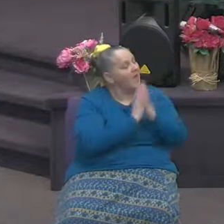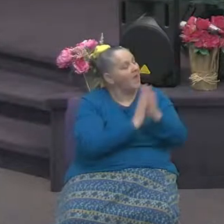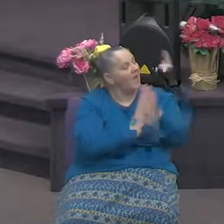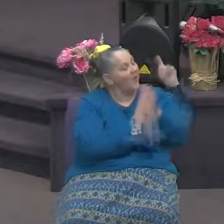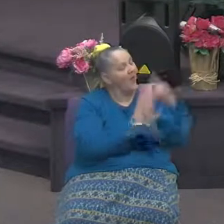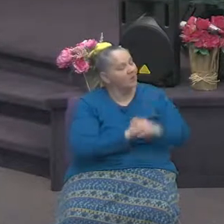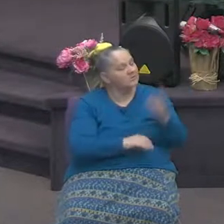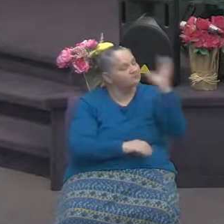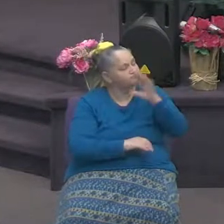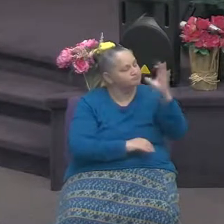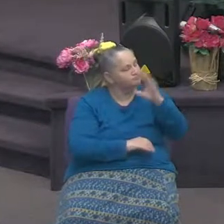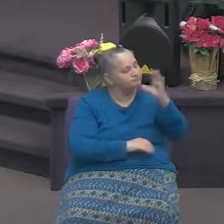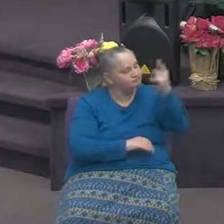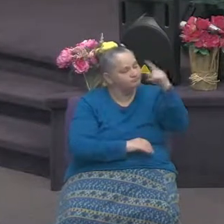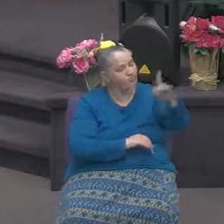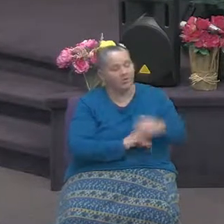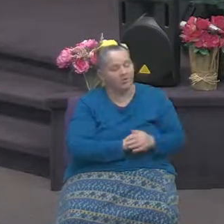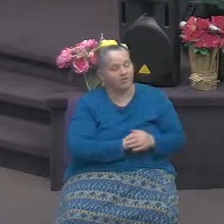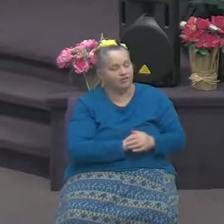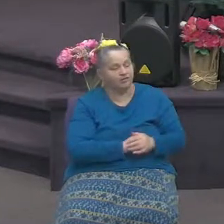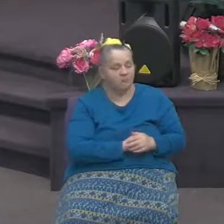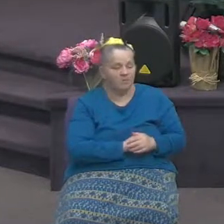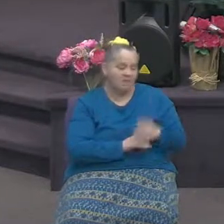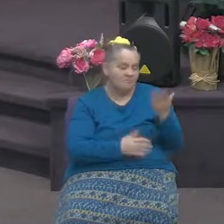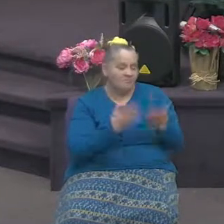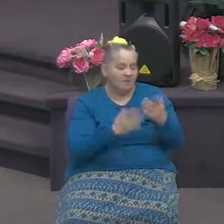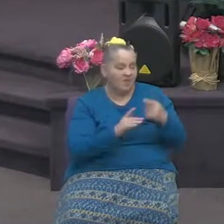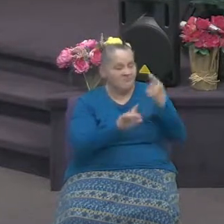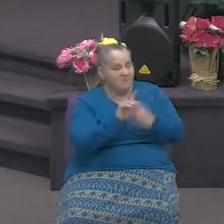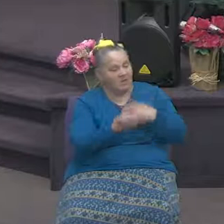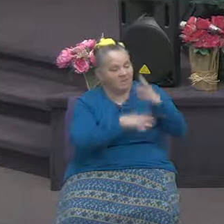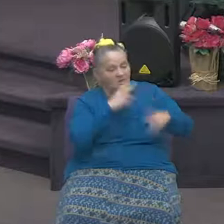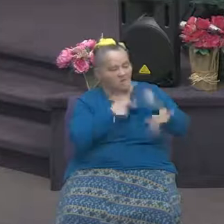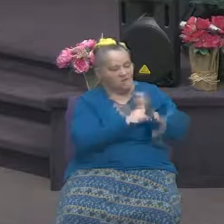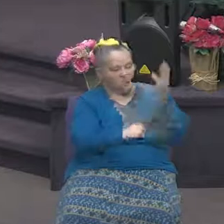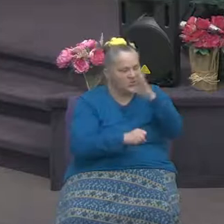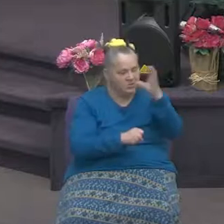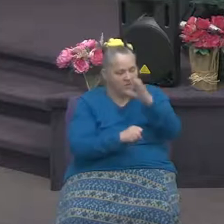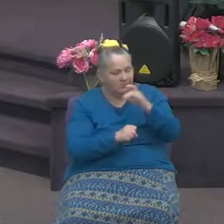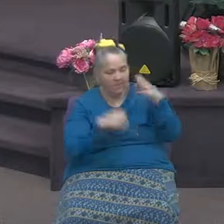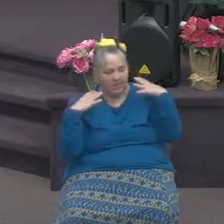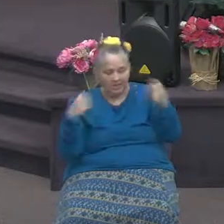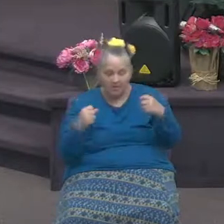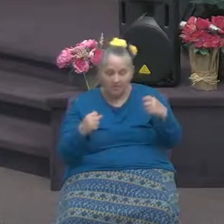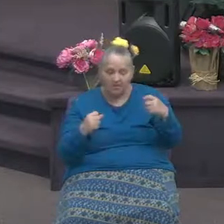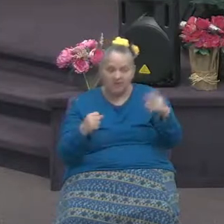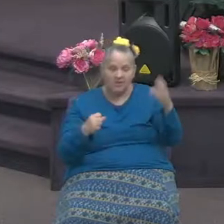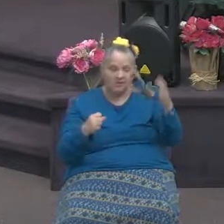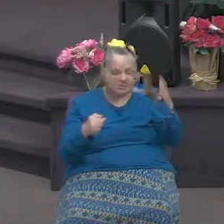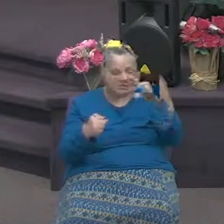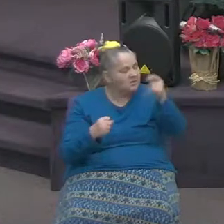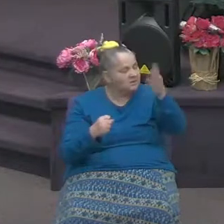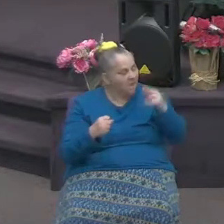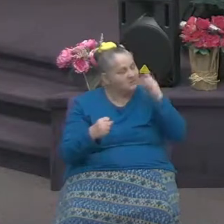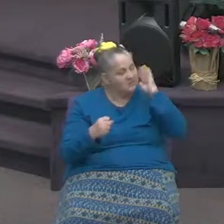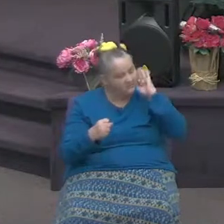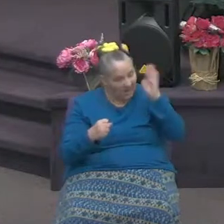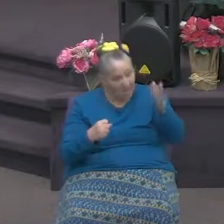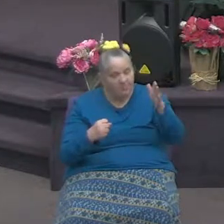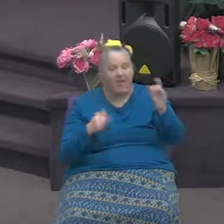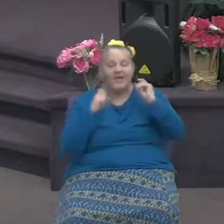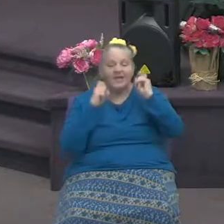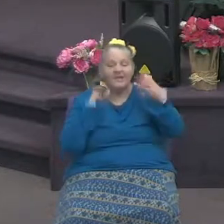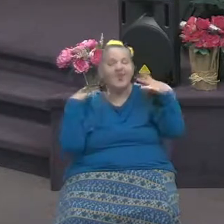asking for and seeking out for months and maybe even years of your life. The healing that you have been seeking, God says, I'm going to plunge you